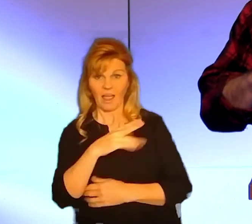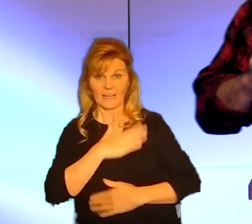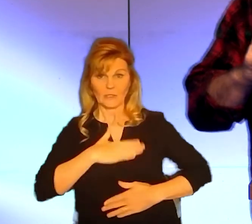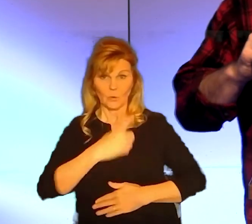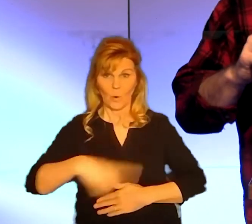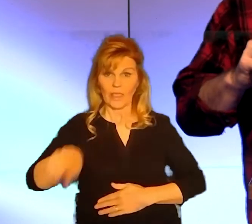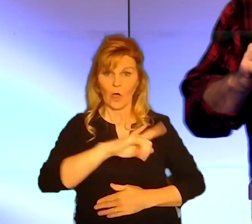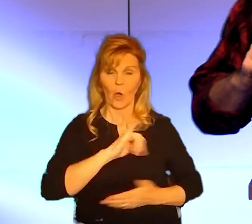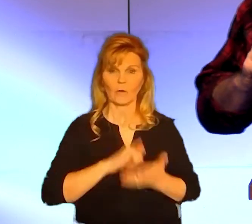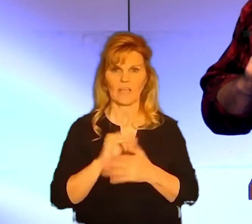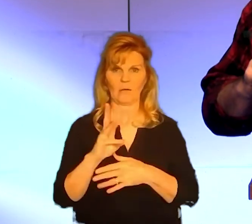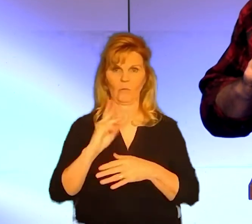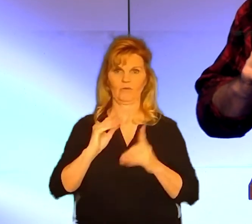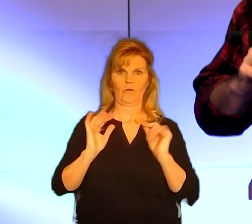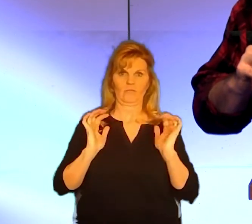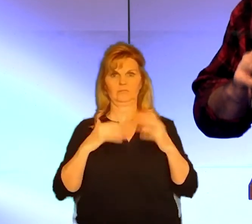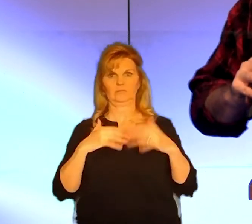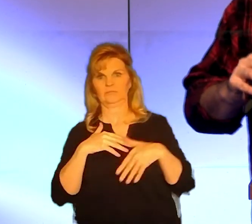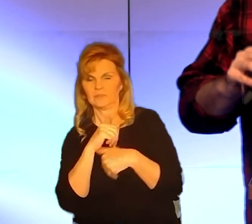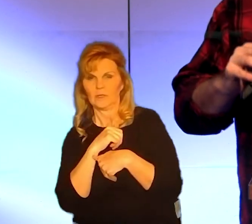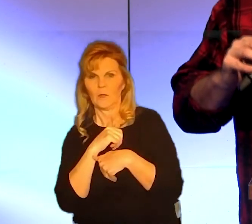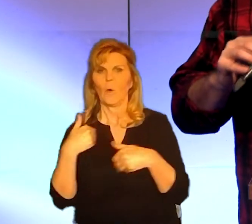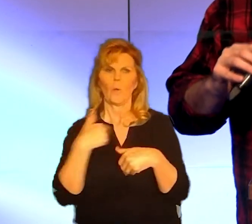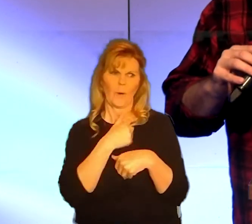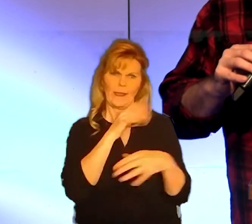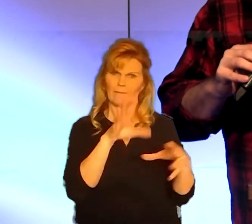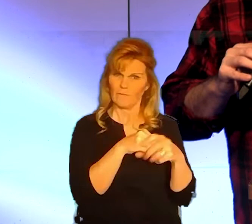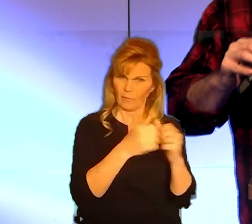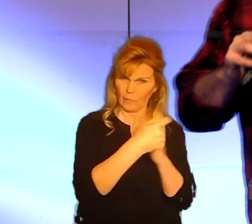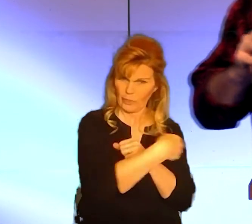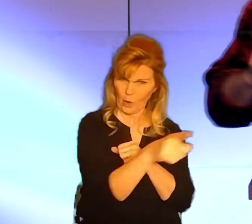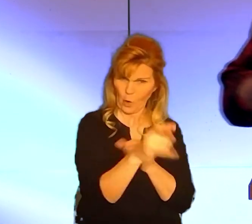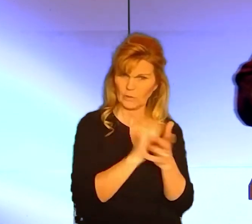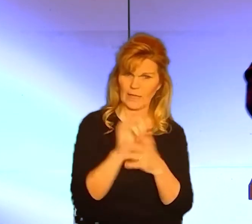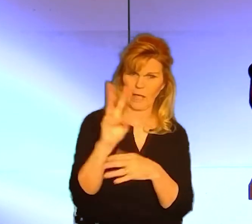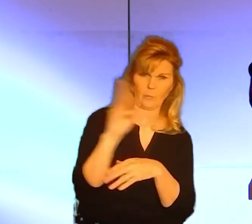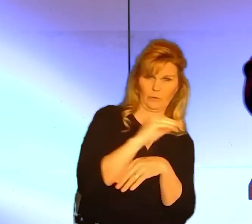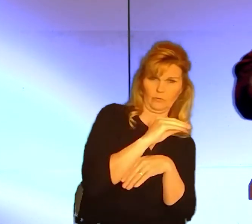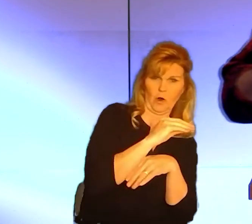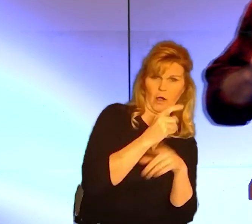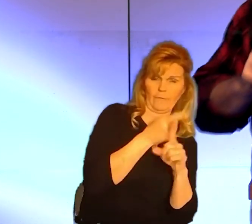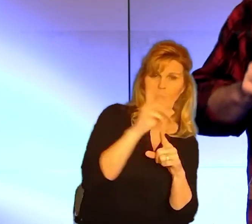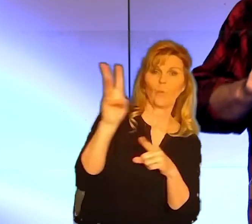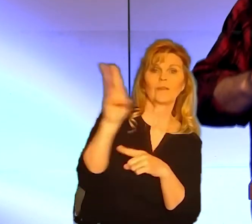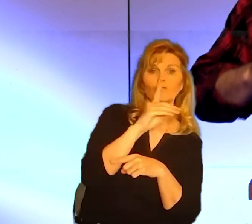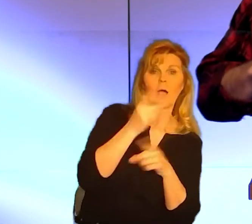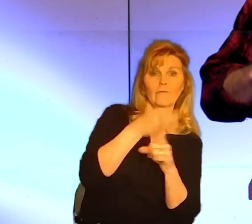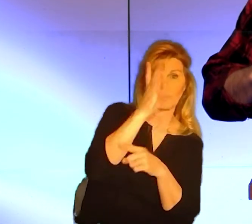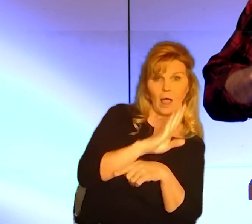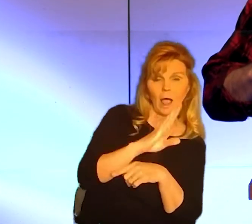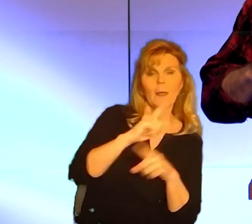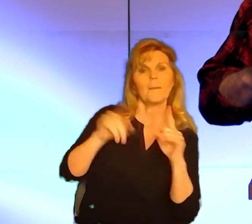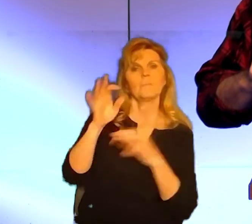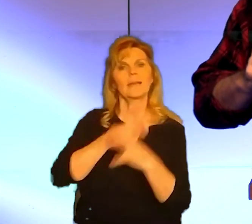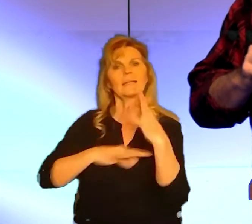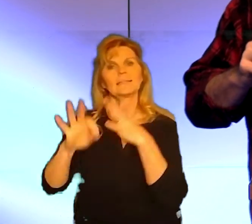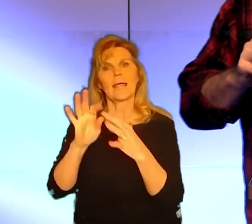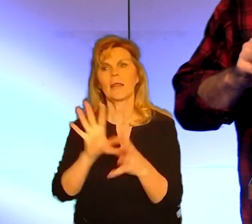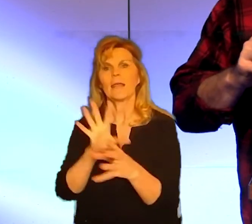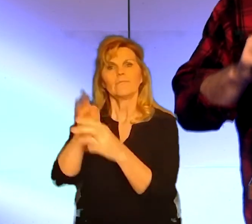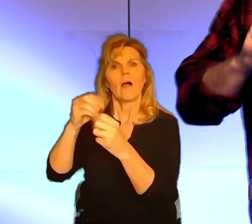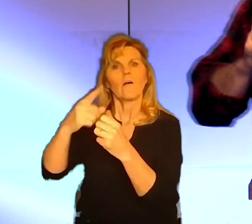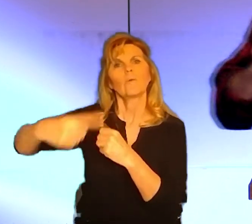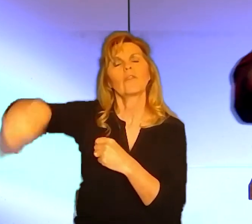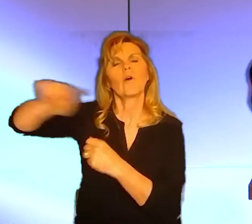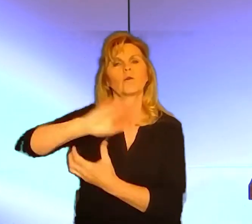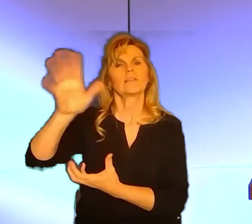But we do not belong to those who shrink back and are destroyed, but to those who have faith and are